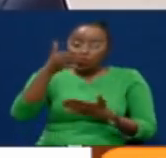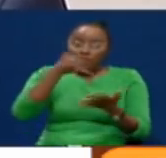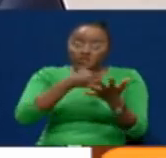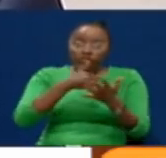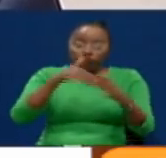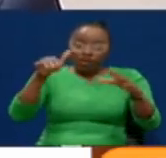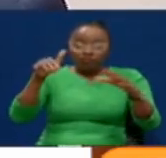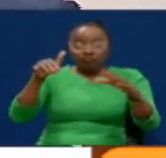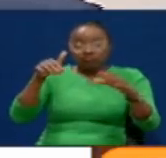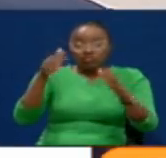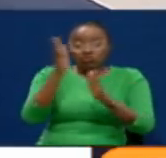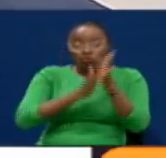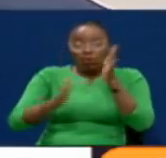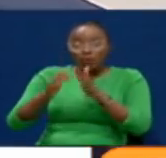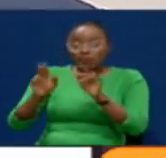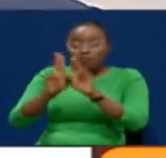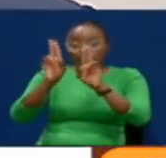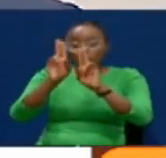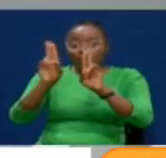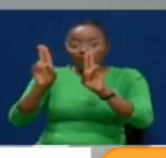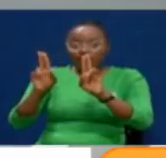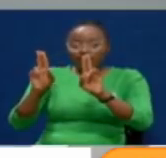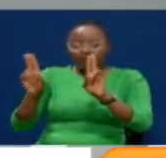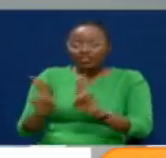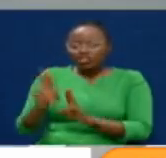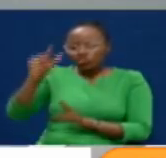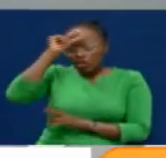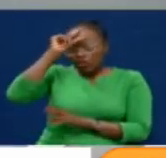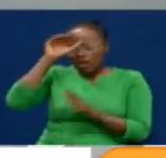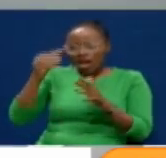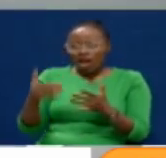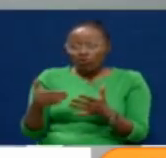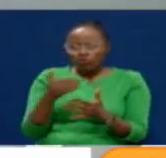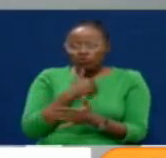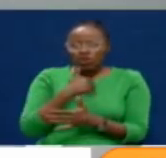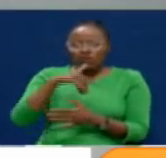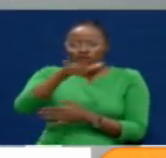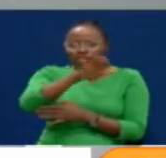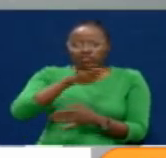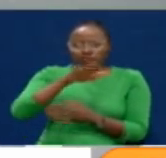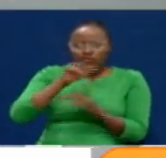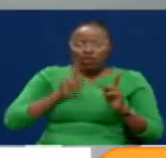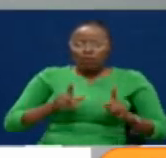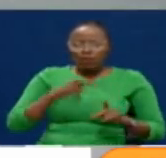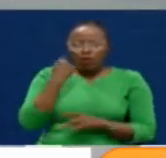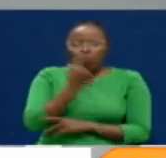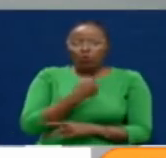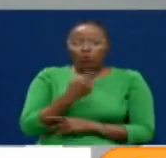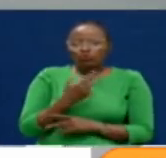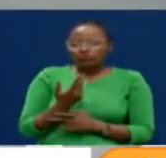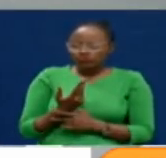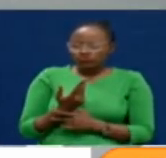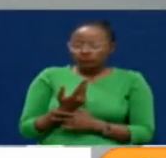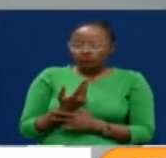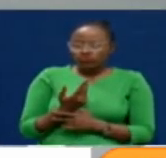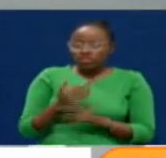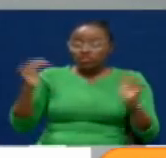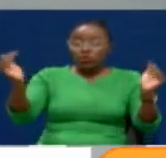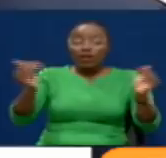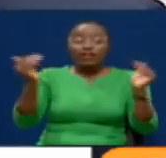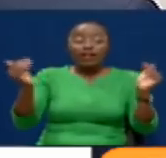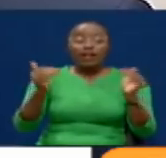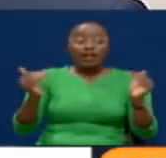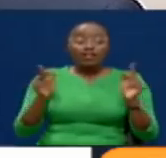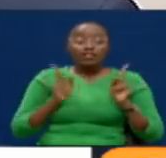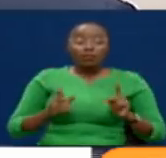agreed now even with the national government on how to create space for those who are trading, space for pedestrians, and to encourage Nairobians to